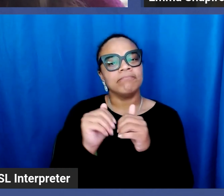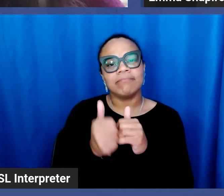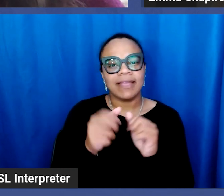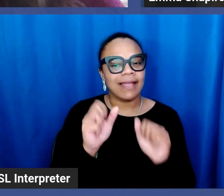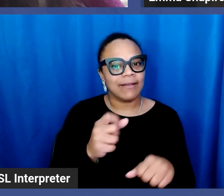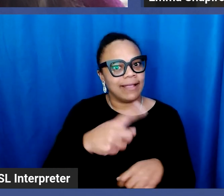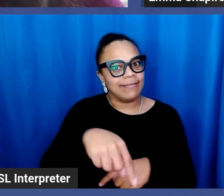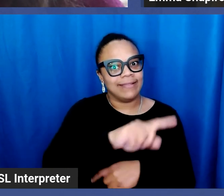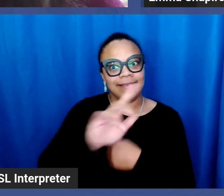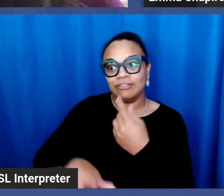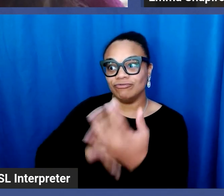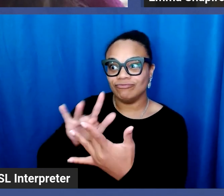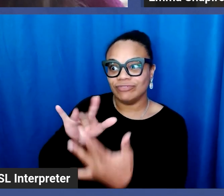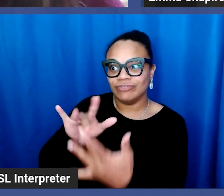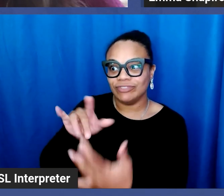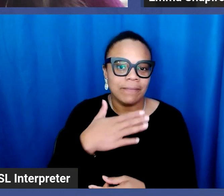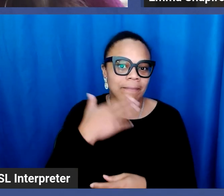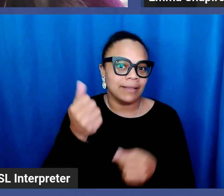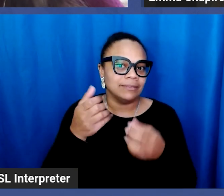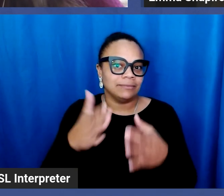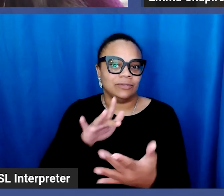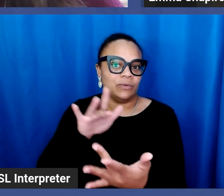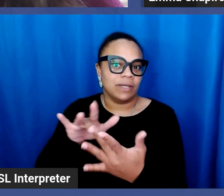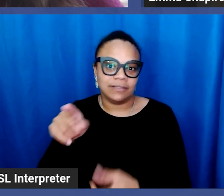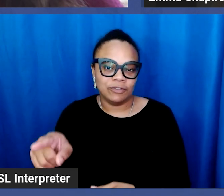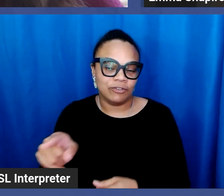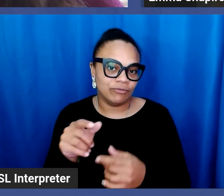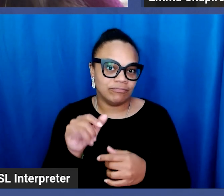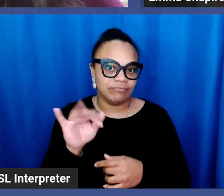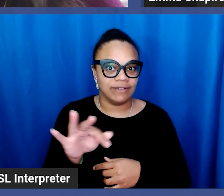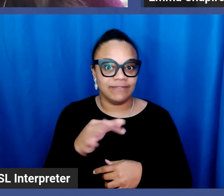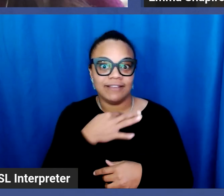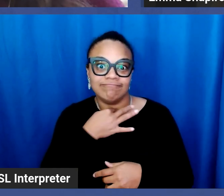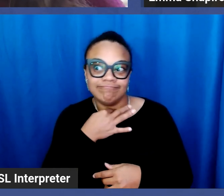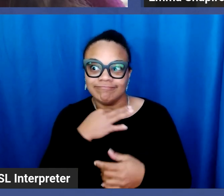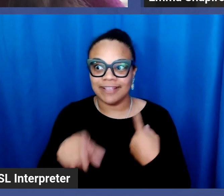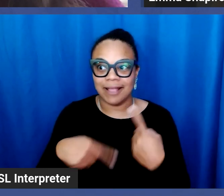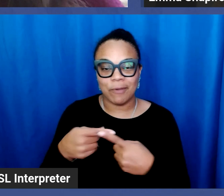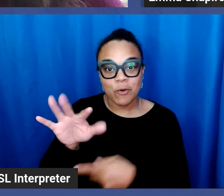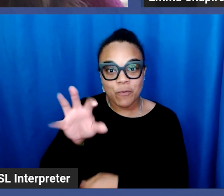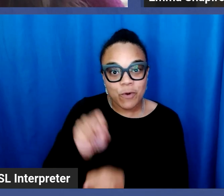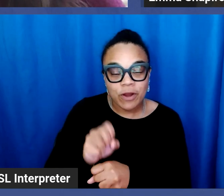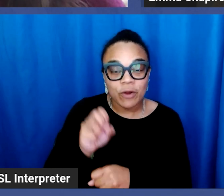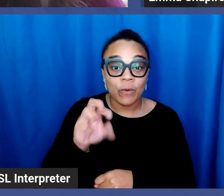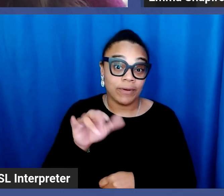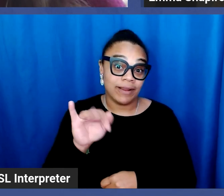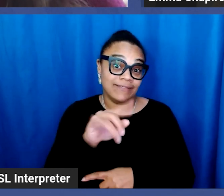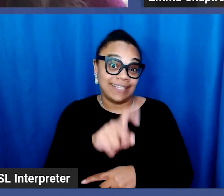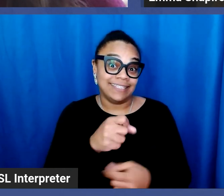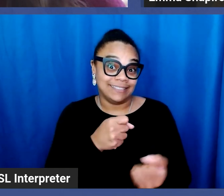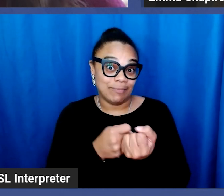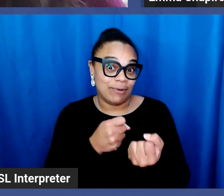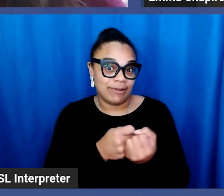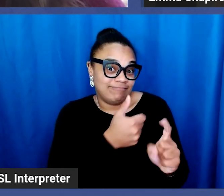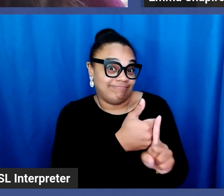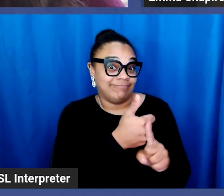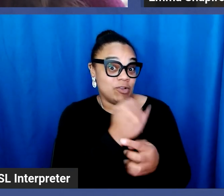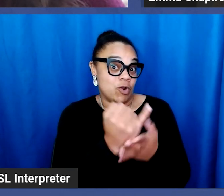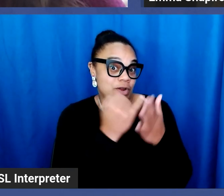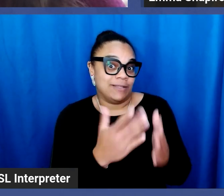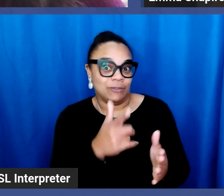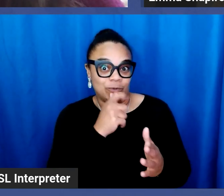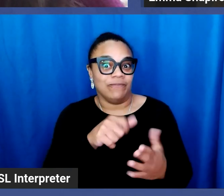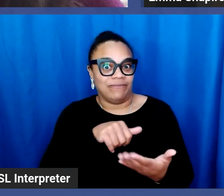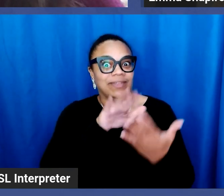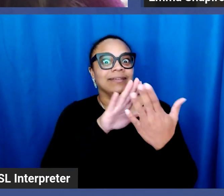folks reach you? What's the best way to get in touch if they're interested in your work, or if they need support, if they're an artist who's dealt with some online